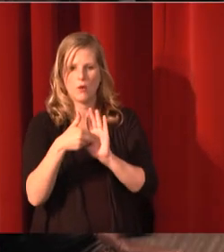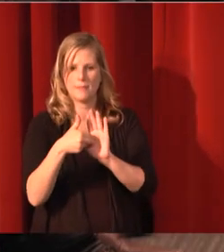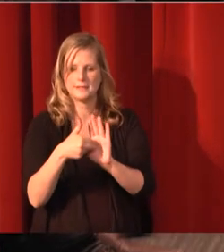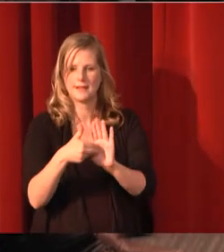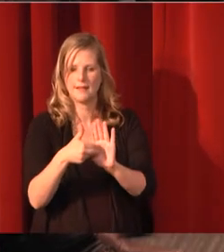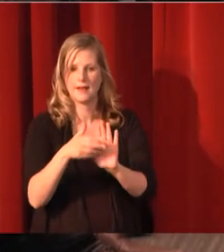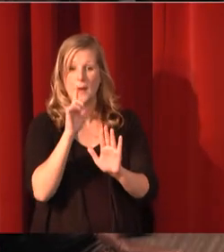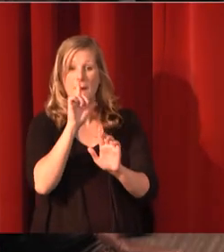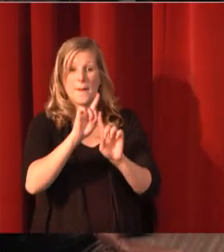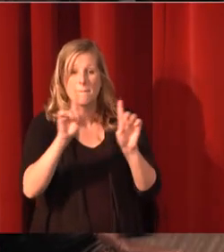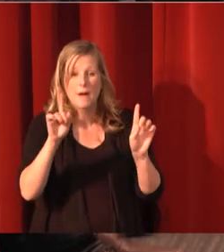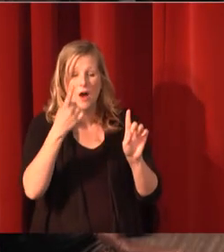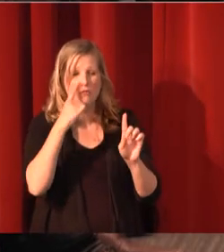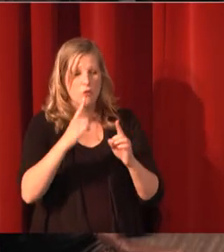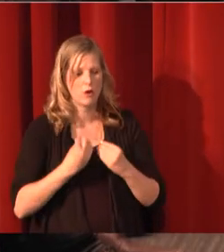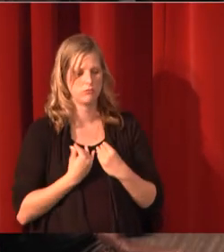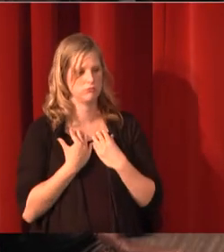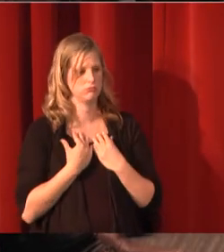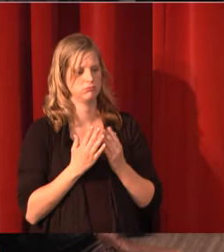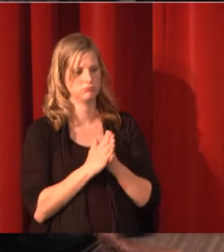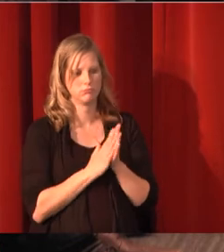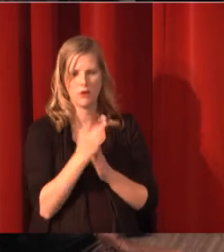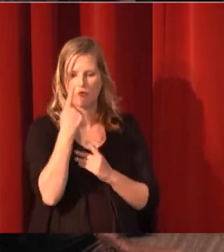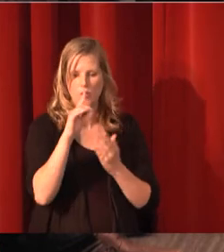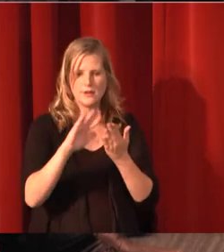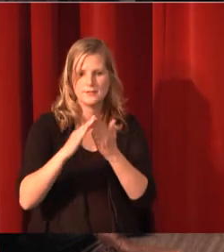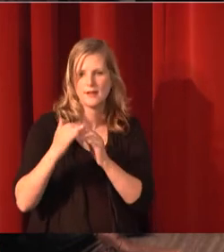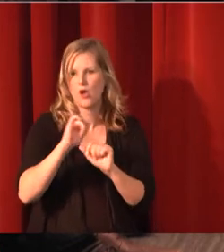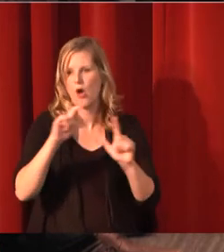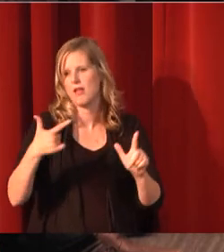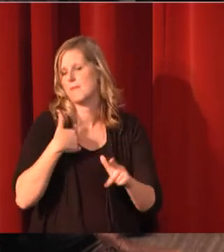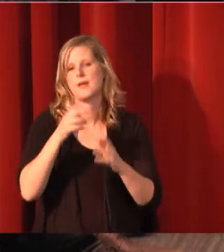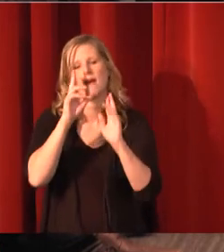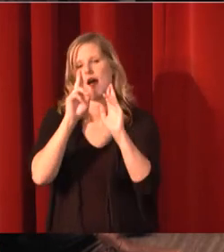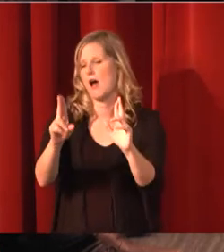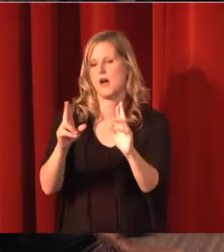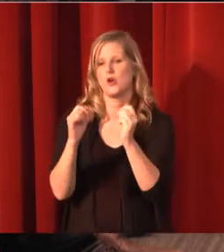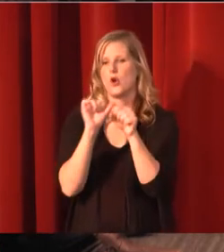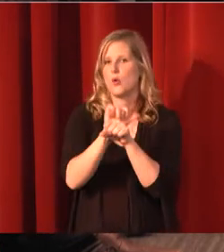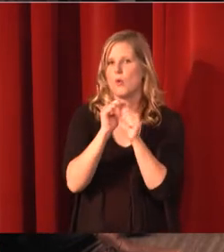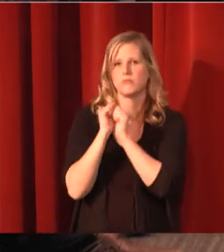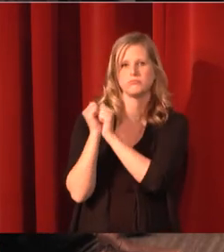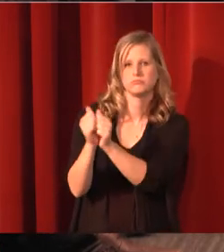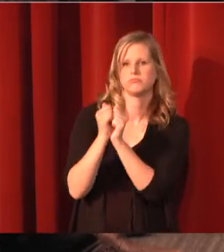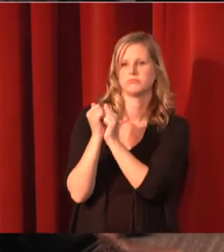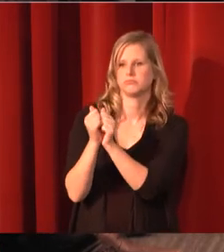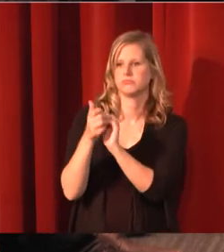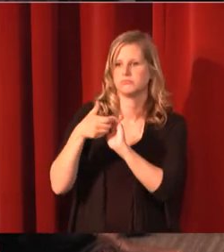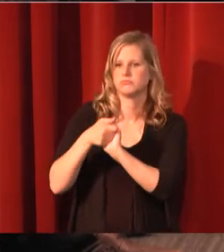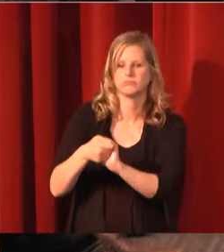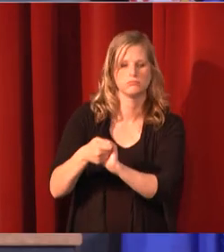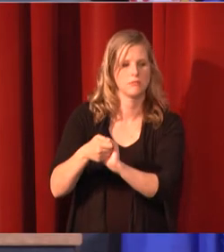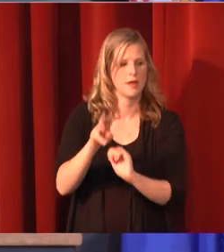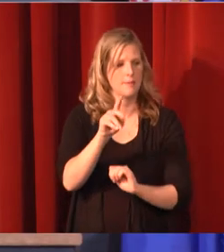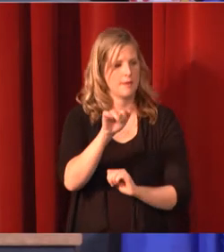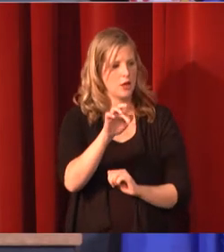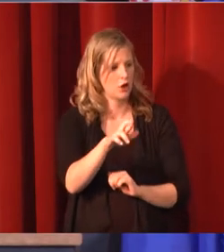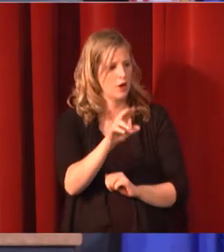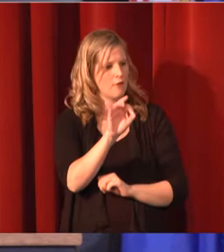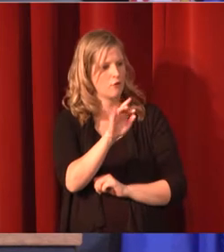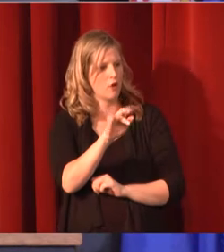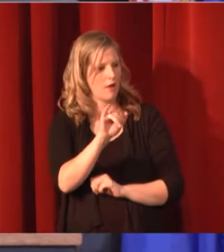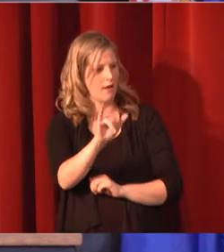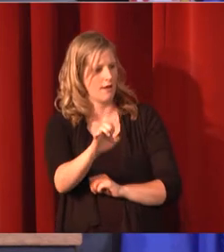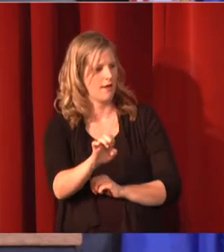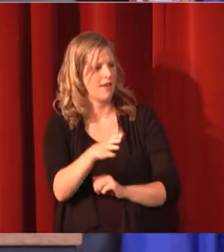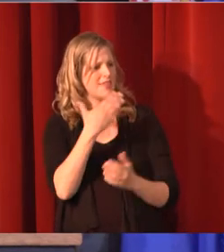for your passion for the entire city and I'm honored to serve alongside you Tamir fry thank you so